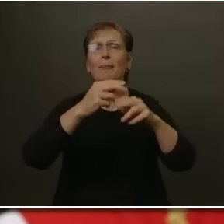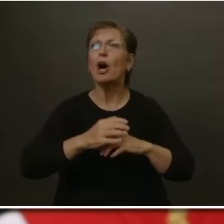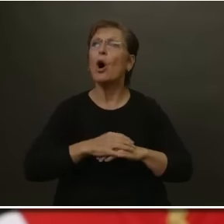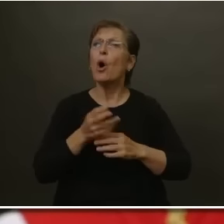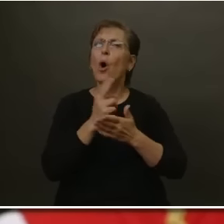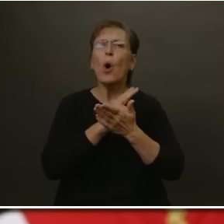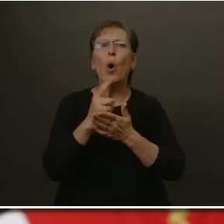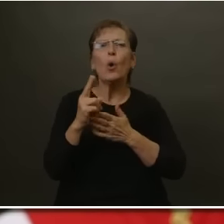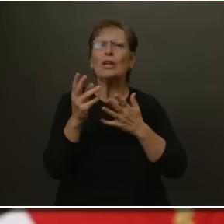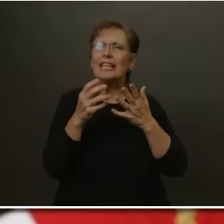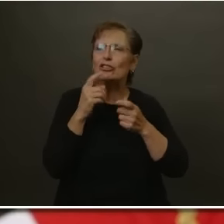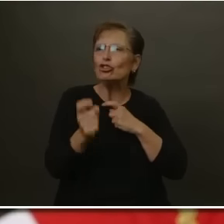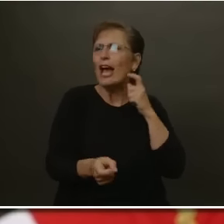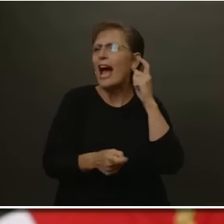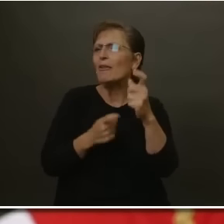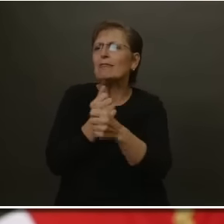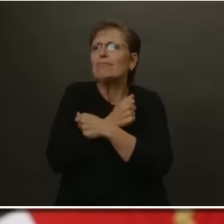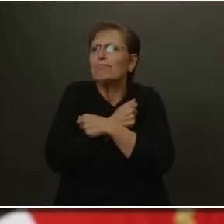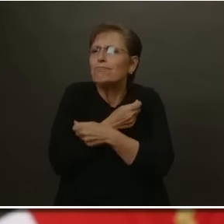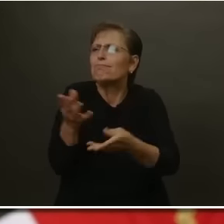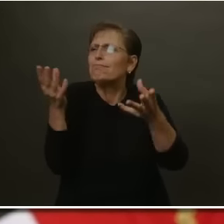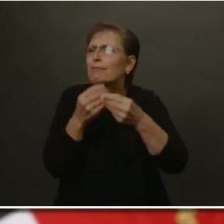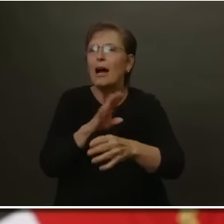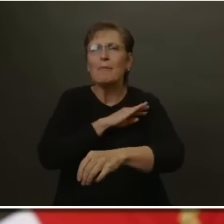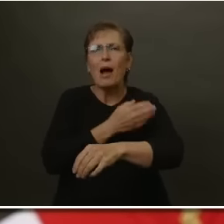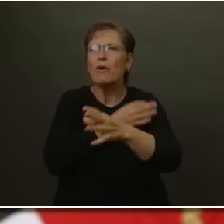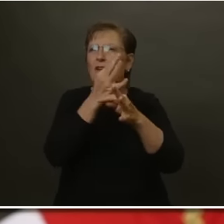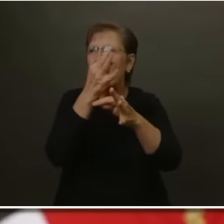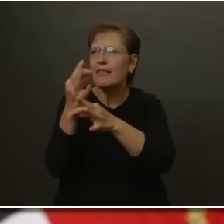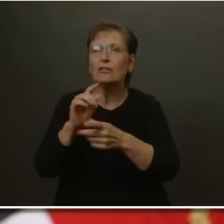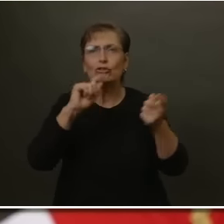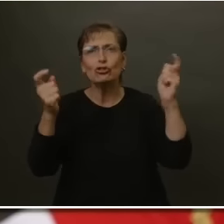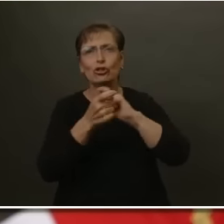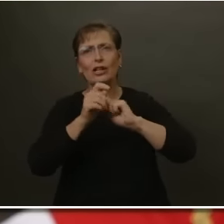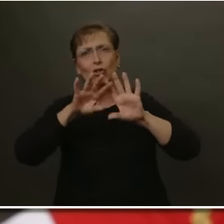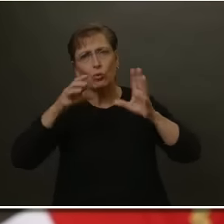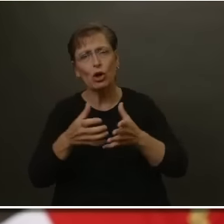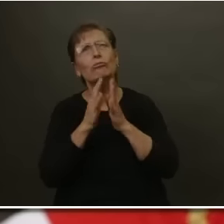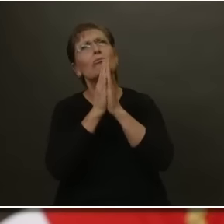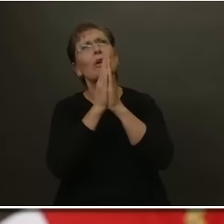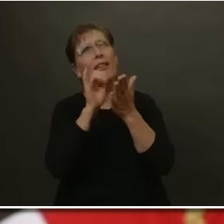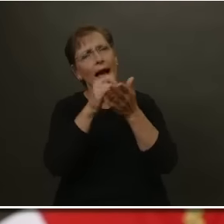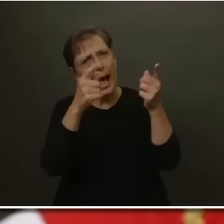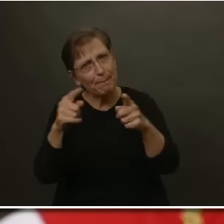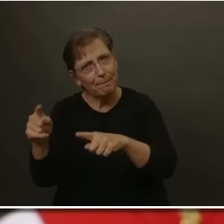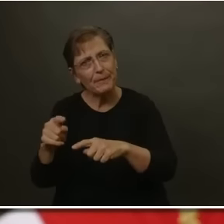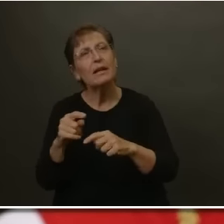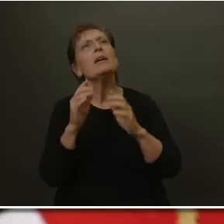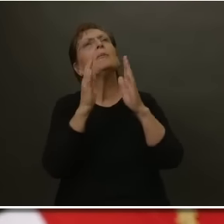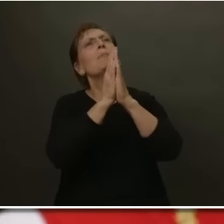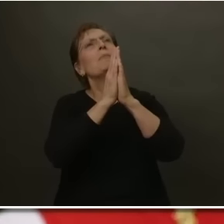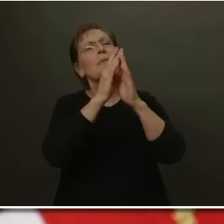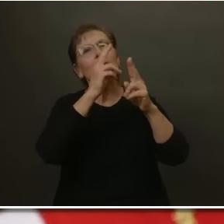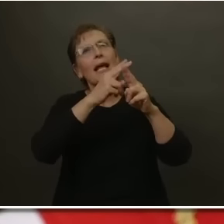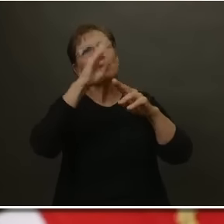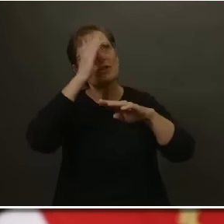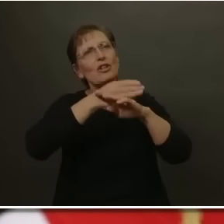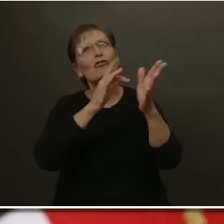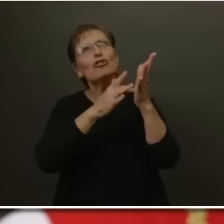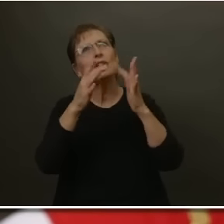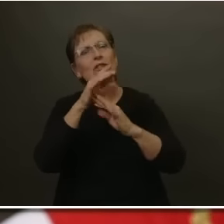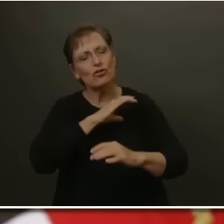holy charity and the power of faith that transforms the world. All this we ask through your Son, Jesus Christ, who lives and